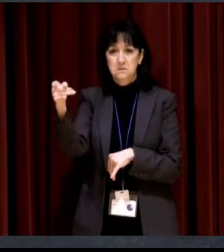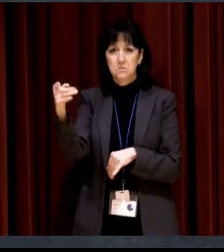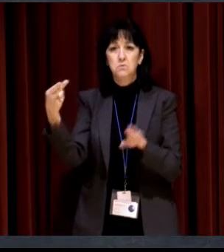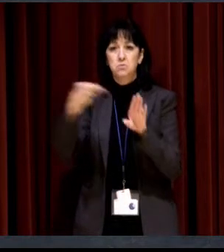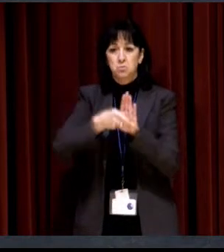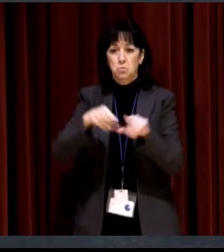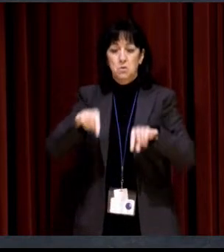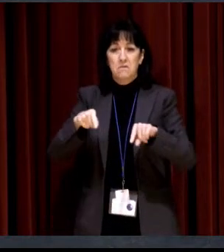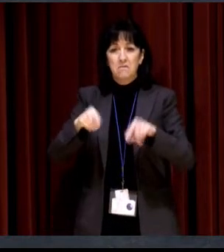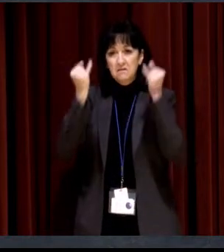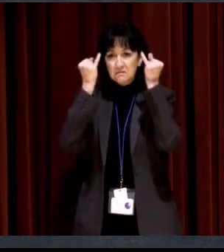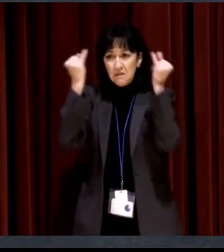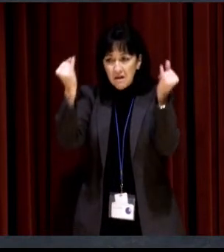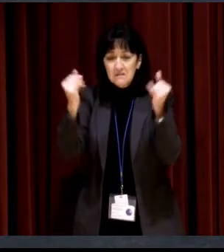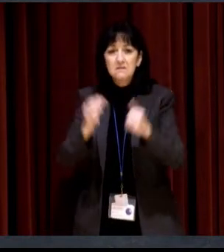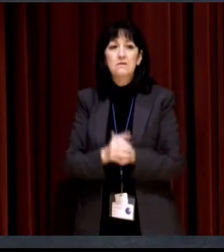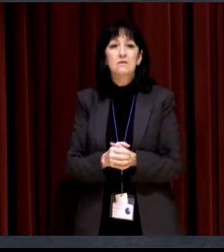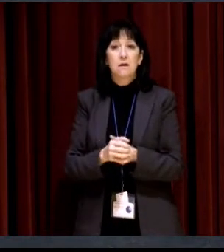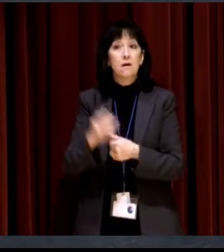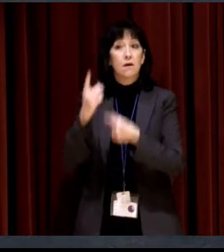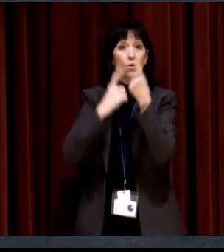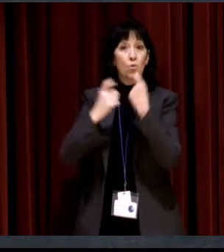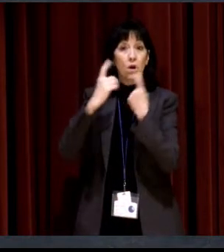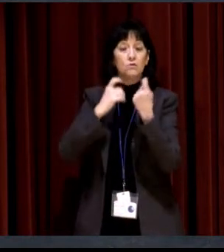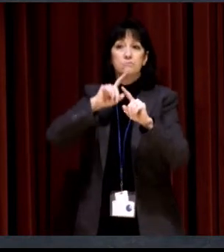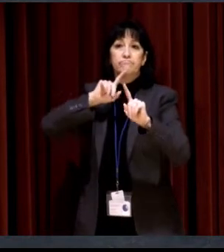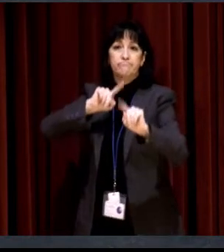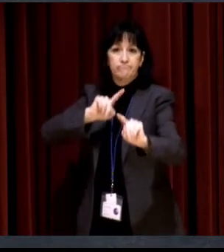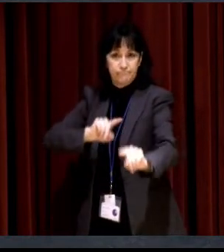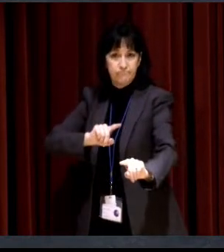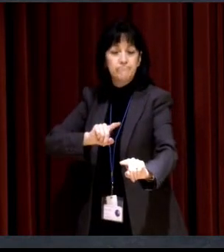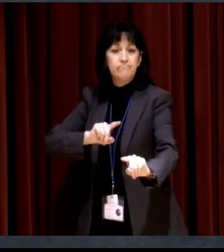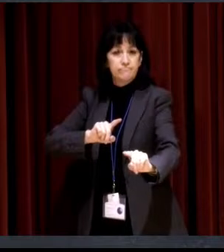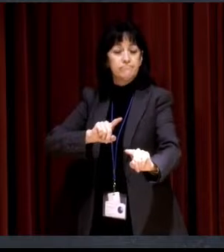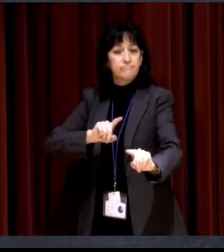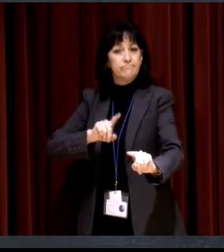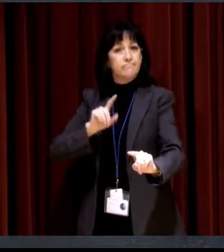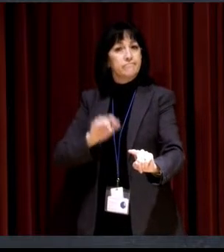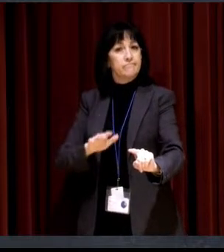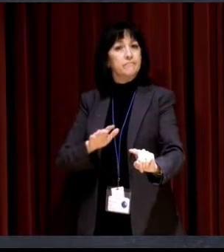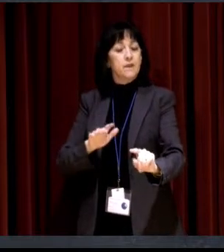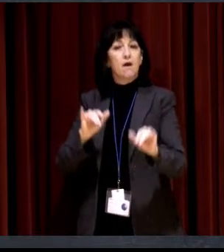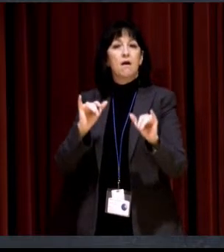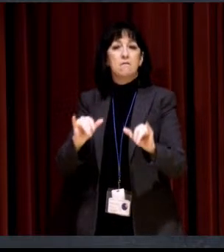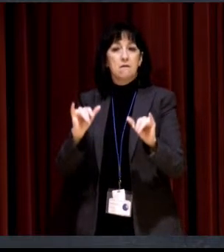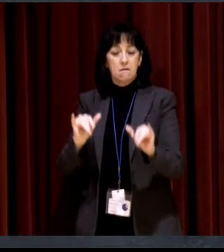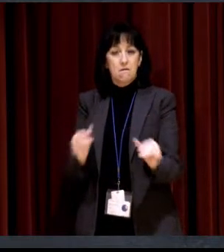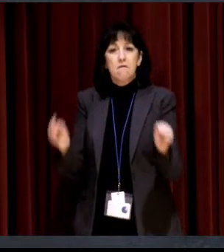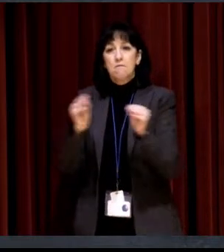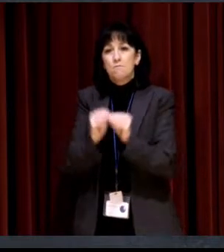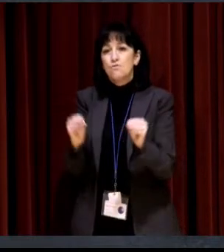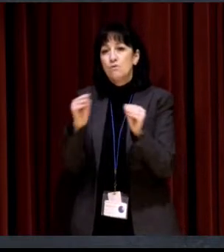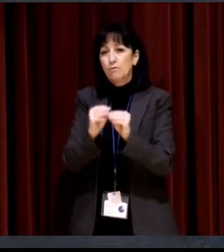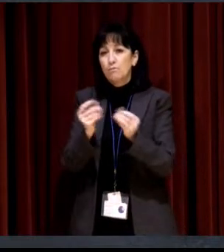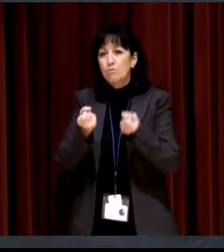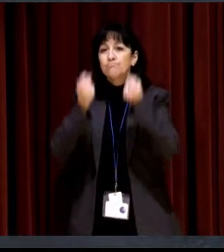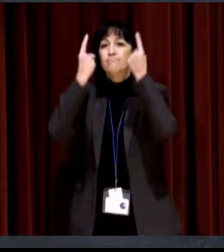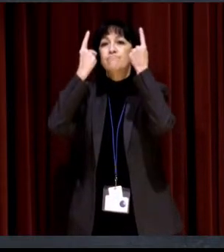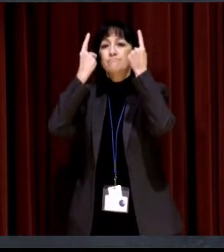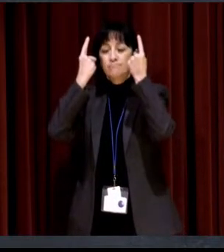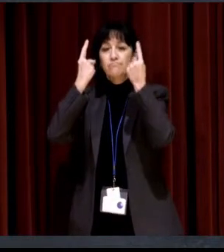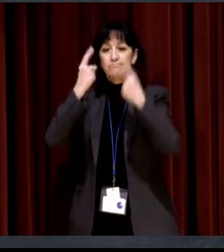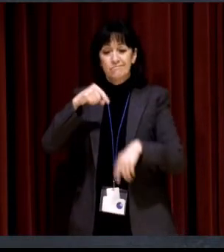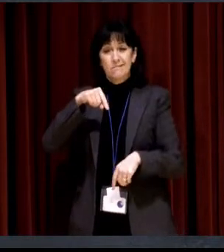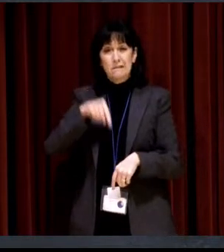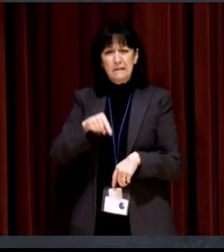were asked, and a lot of questions were answered. And I think it was a really good way to understand how this kind of approach